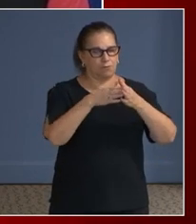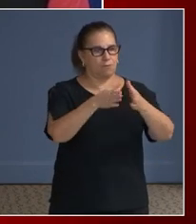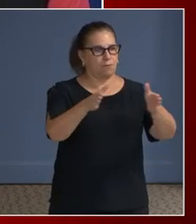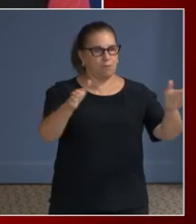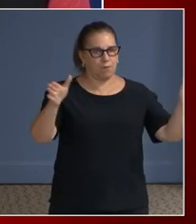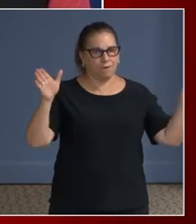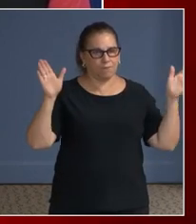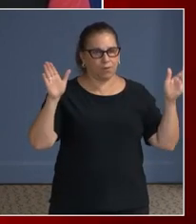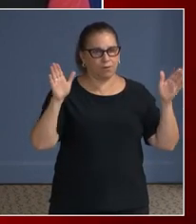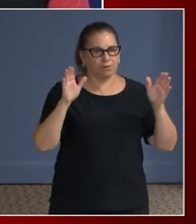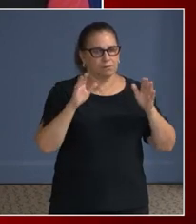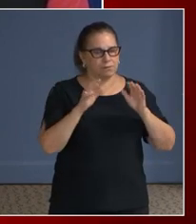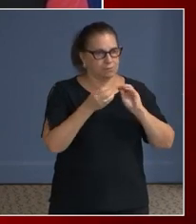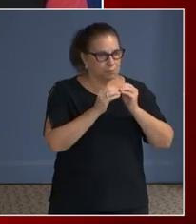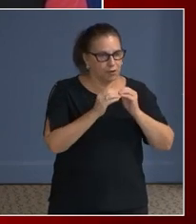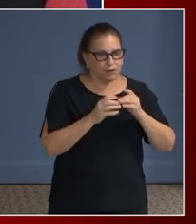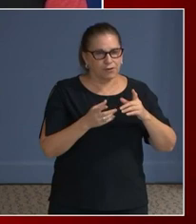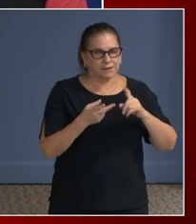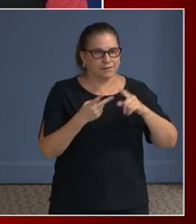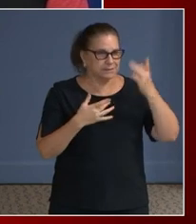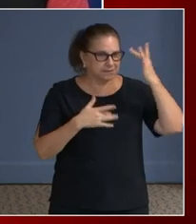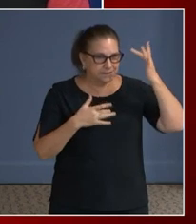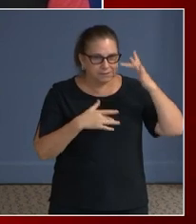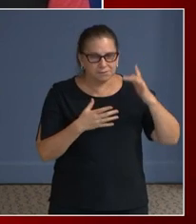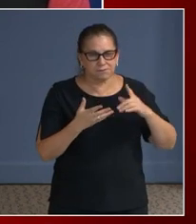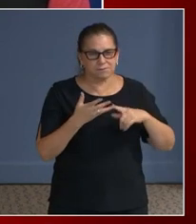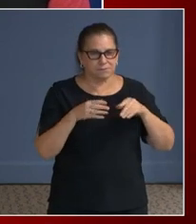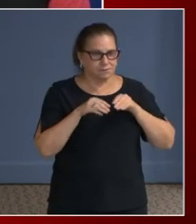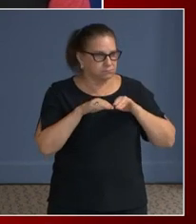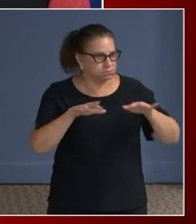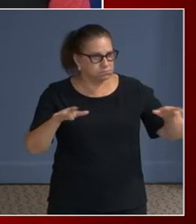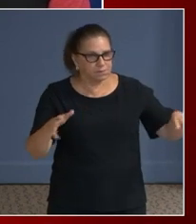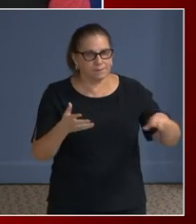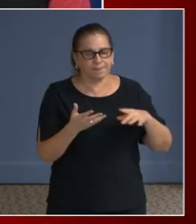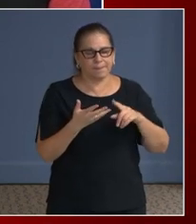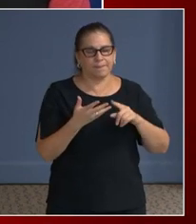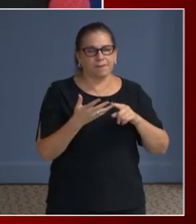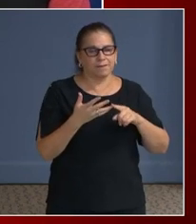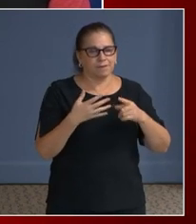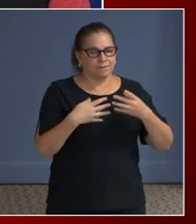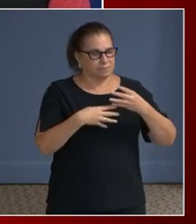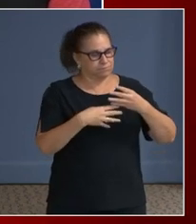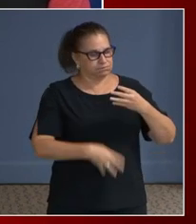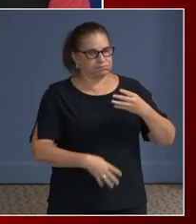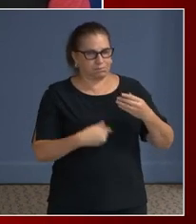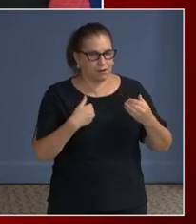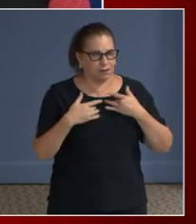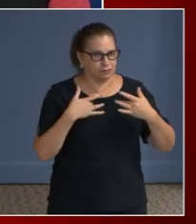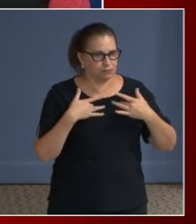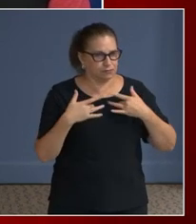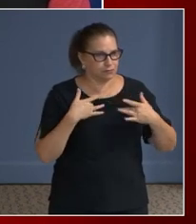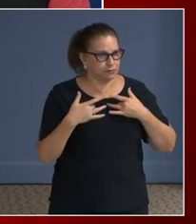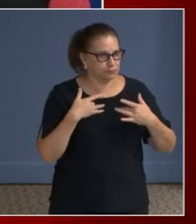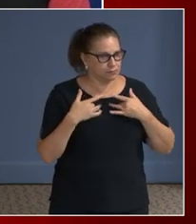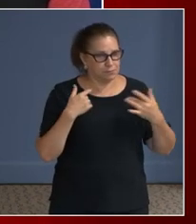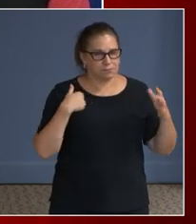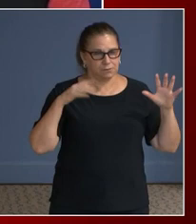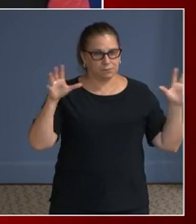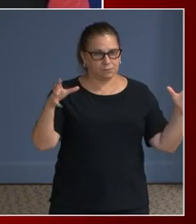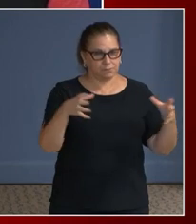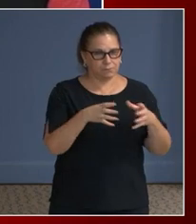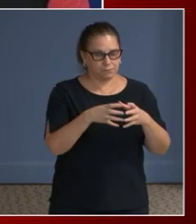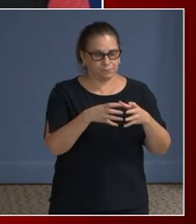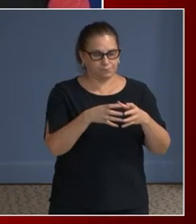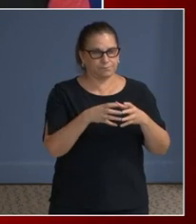of disease is also concerning for us. Unfortunately, we cannot predict by virtue of who